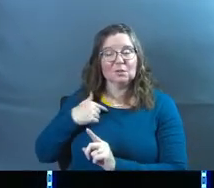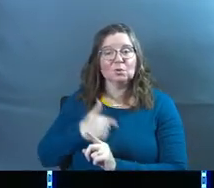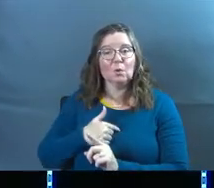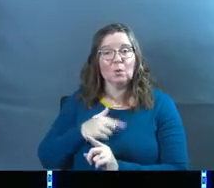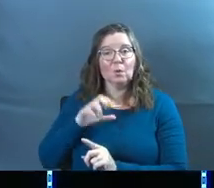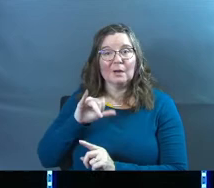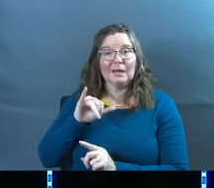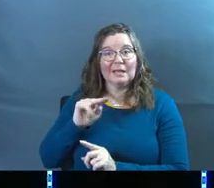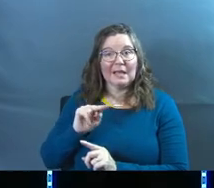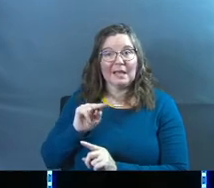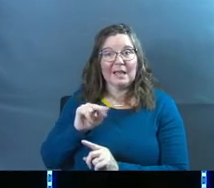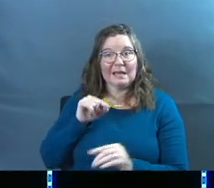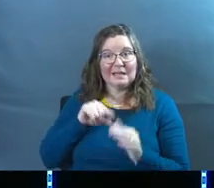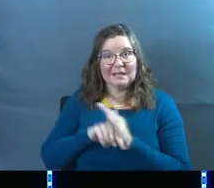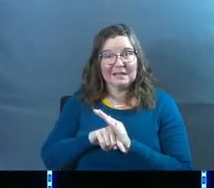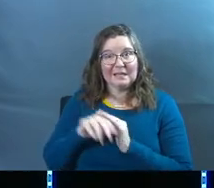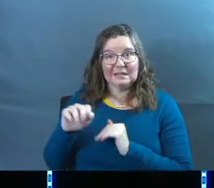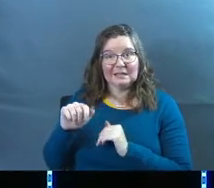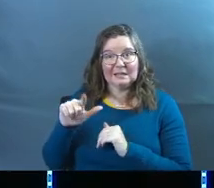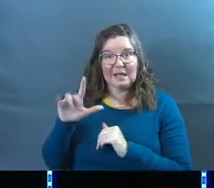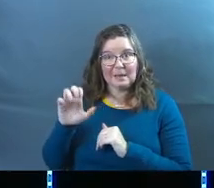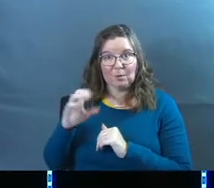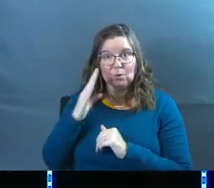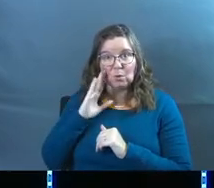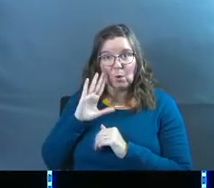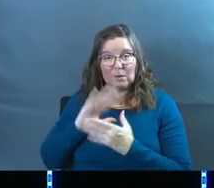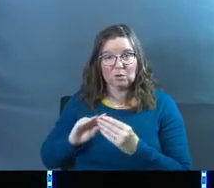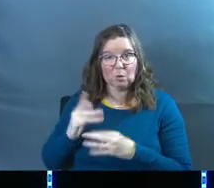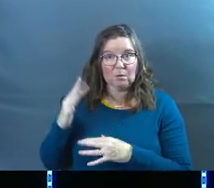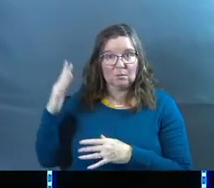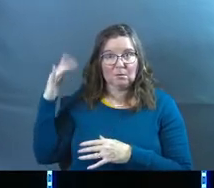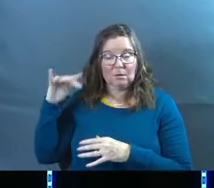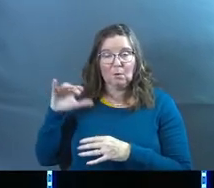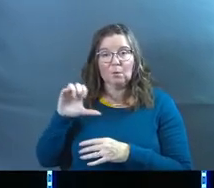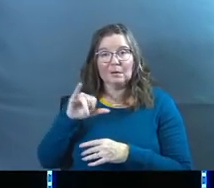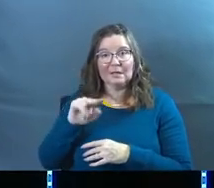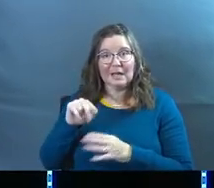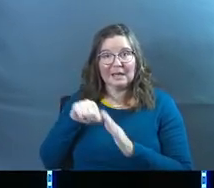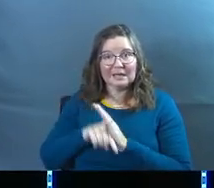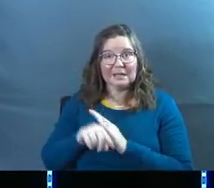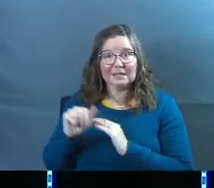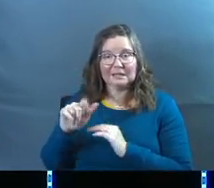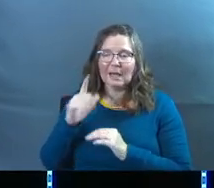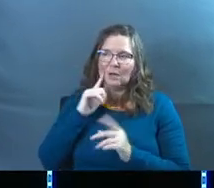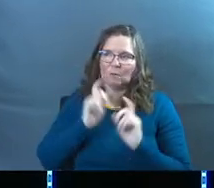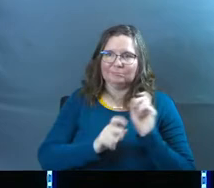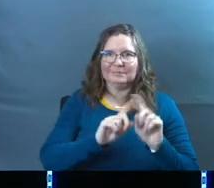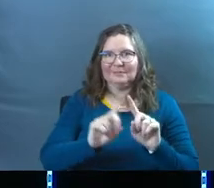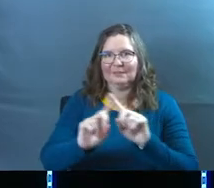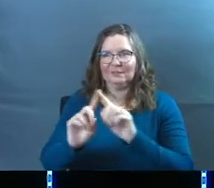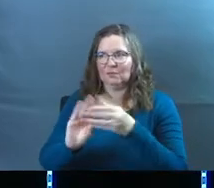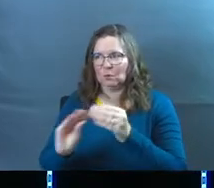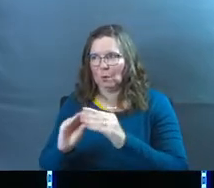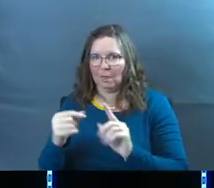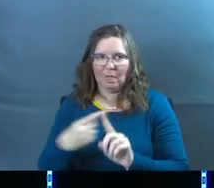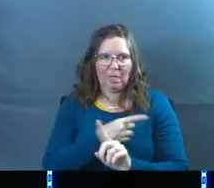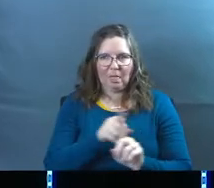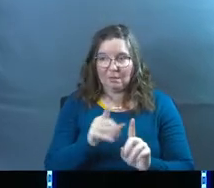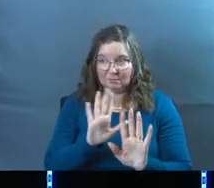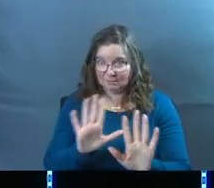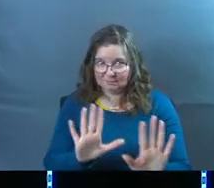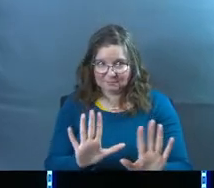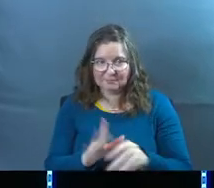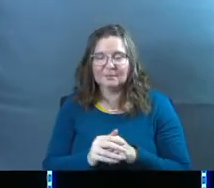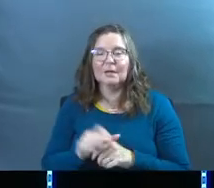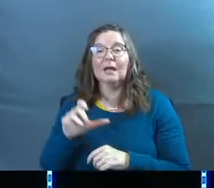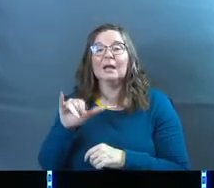when Cain goes and kills Abel, some of you guys know this story. Cain goes and kills Abel. I know I'm giving you a lot of stories today. Are you all right? Yeah. Okay.